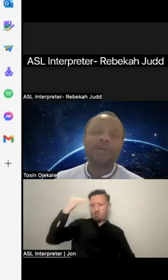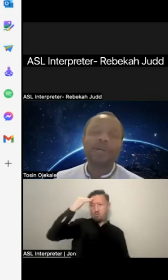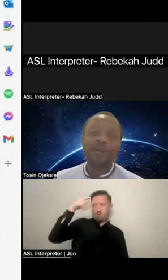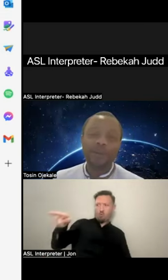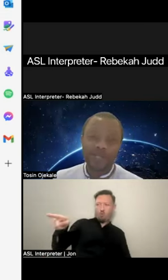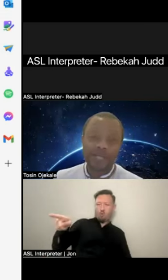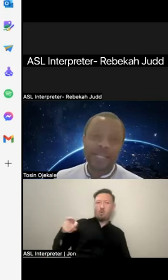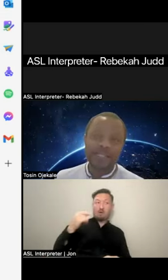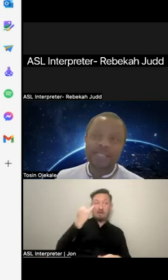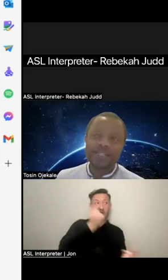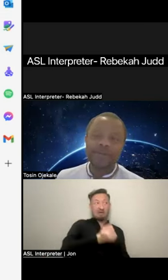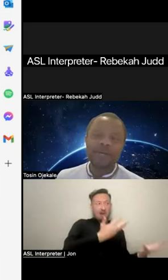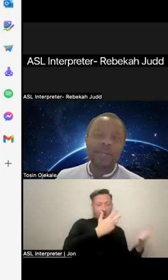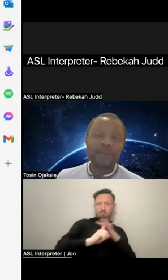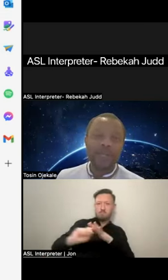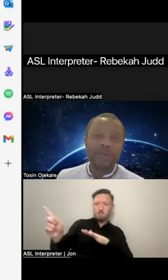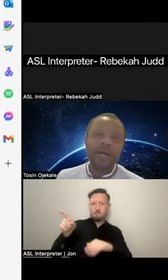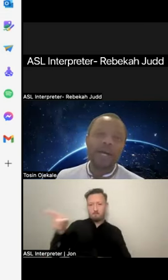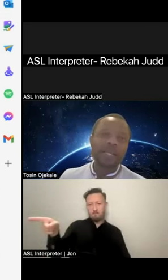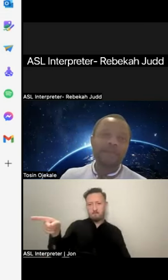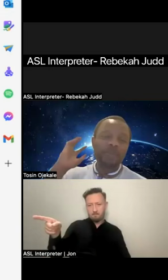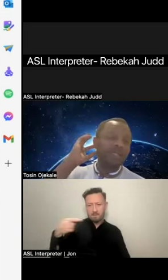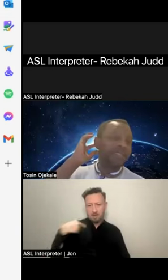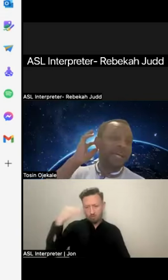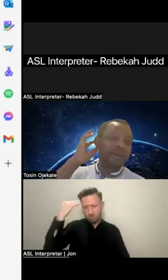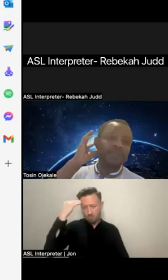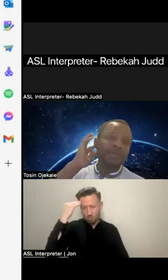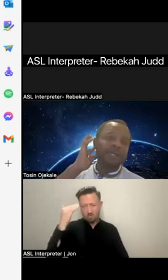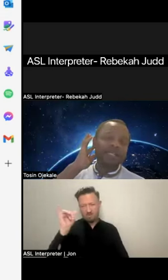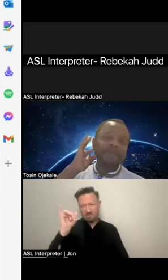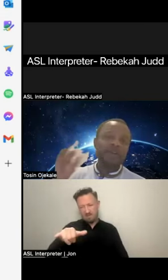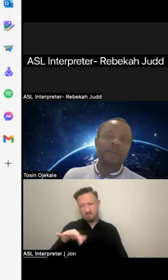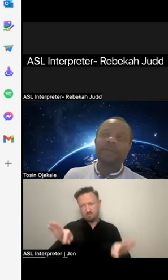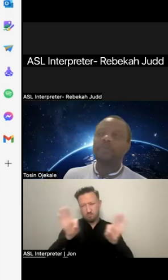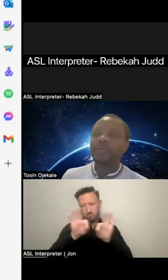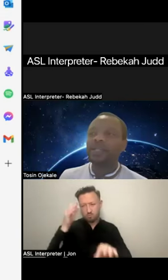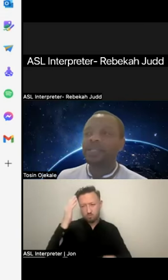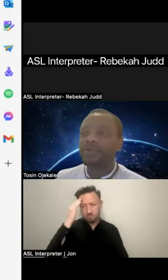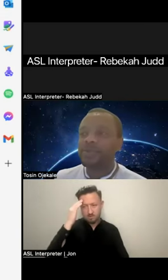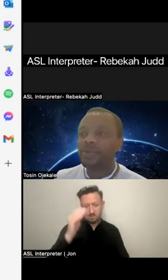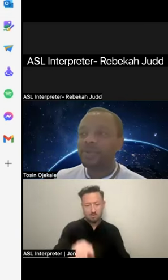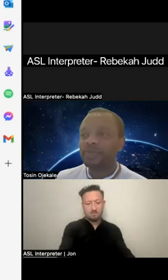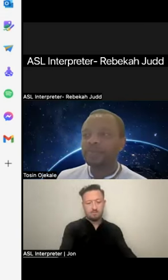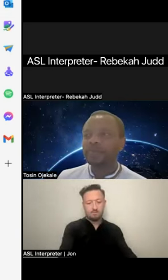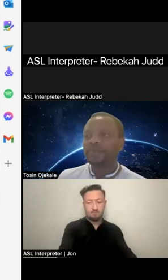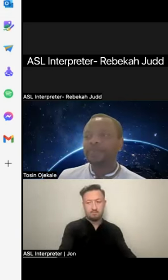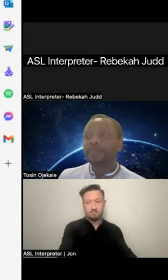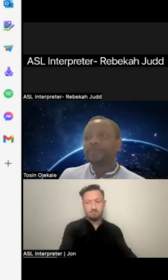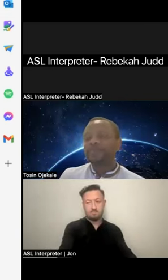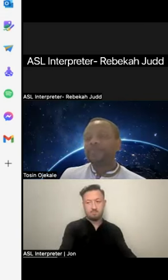your closest exit door anywhere you are at every point in time. It's a very, very important thing to know.